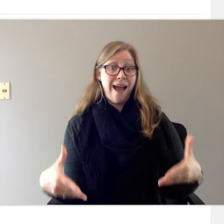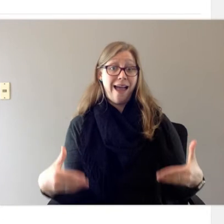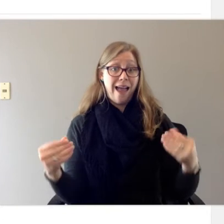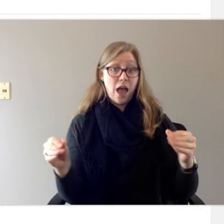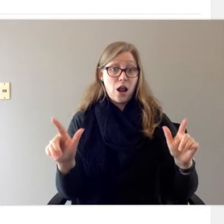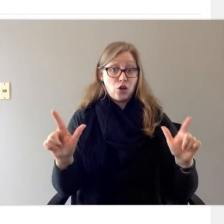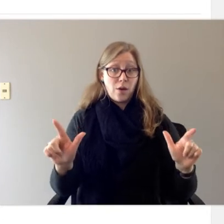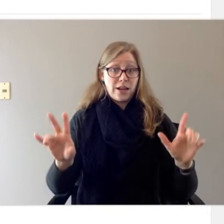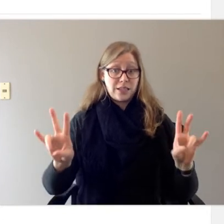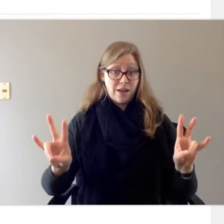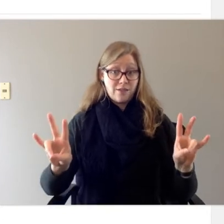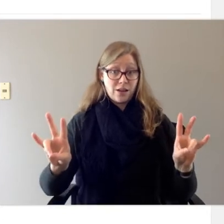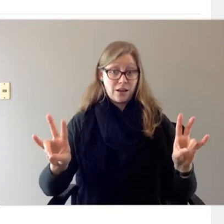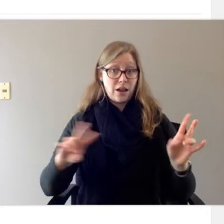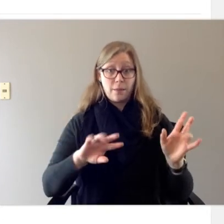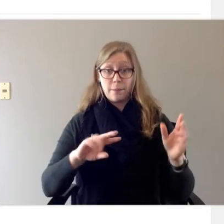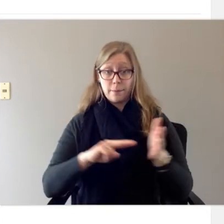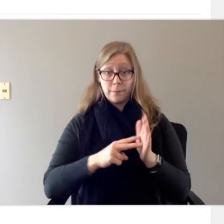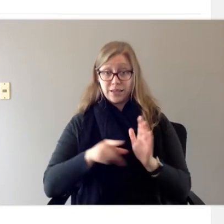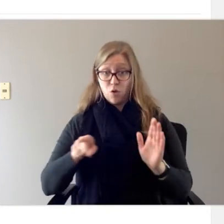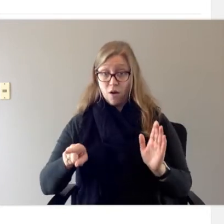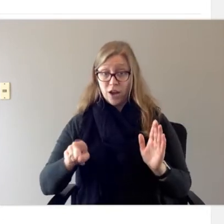so I have no